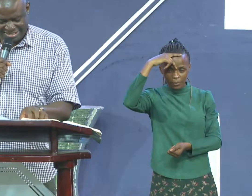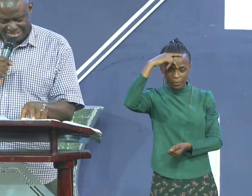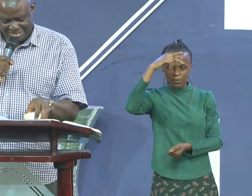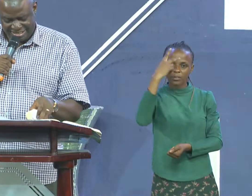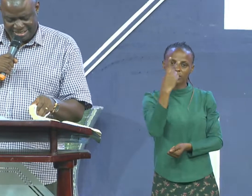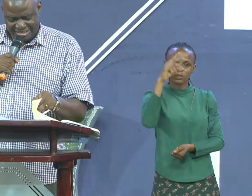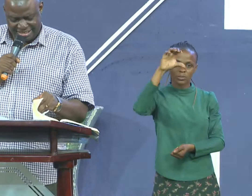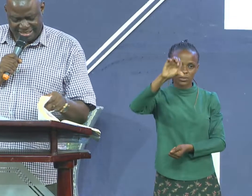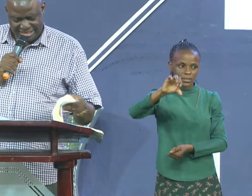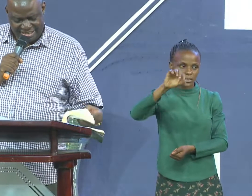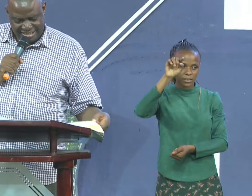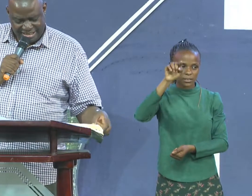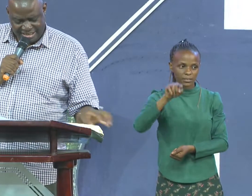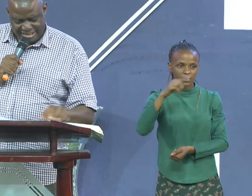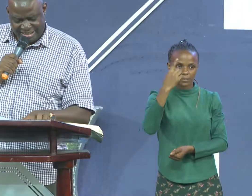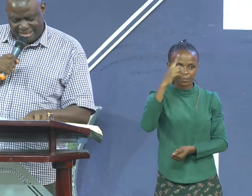Proverbs 29:18.